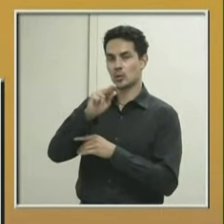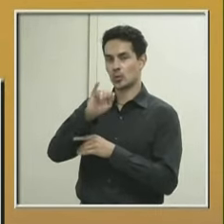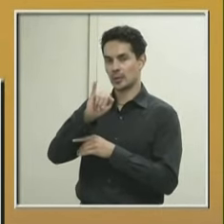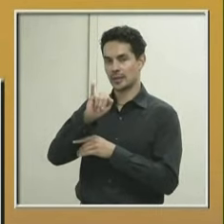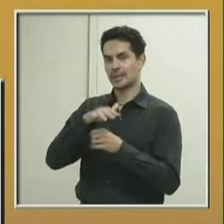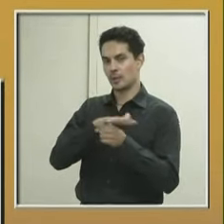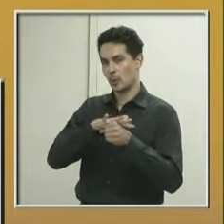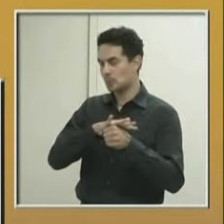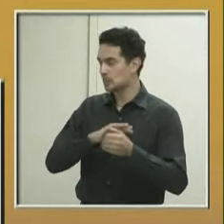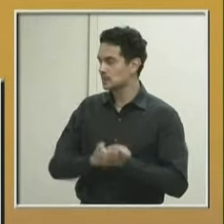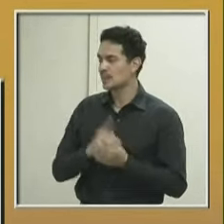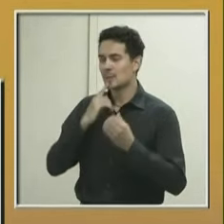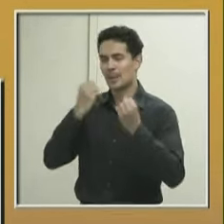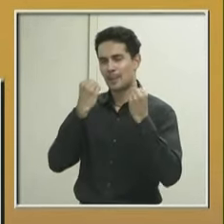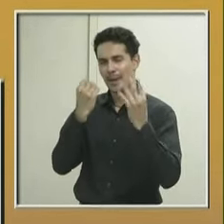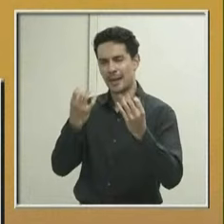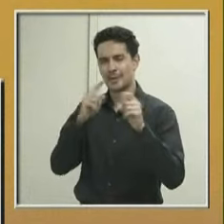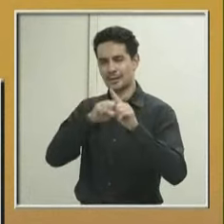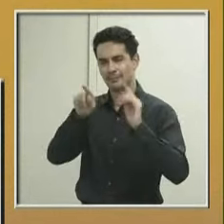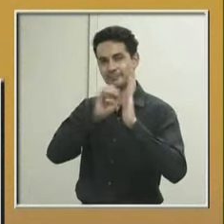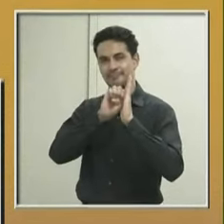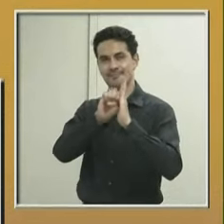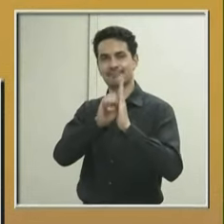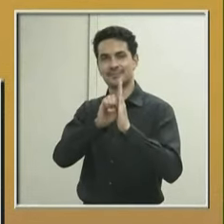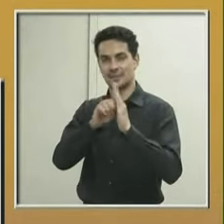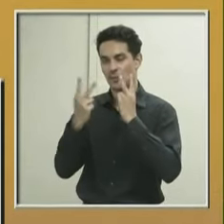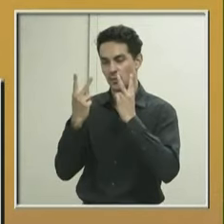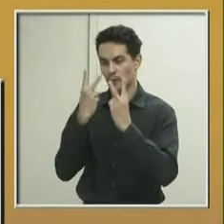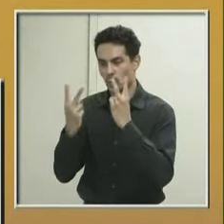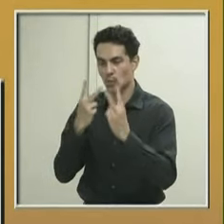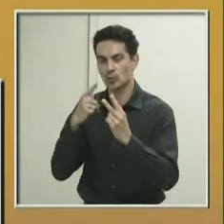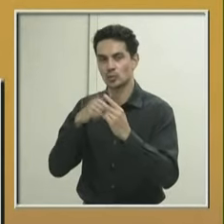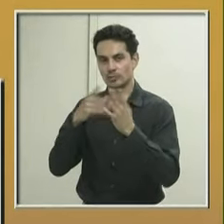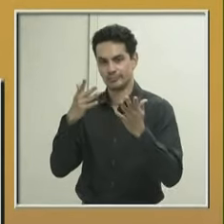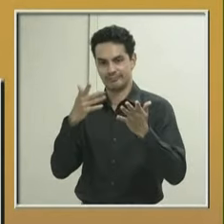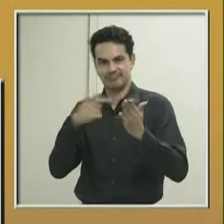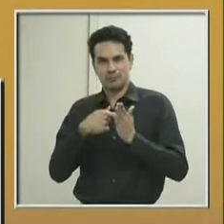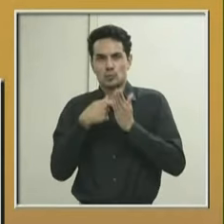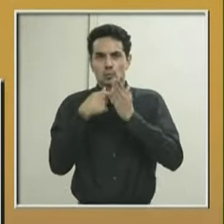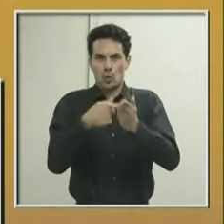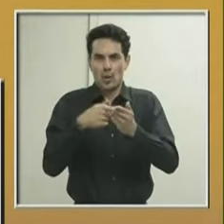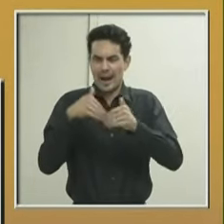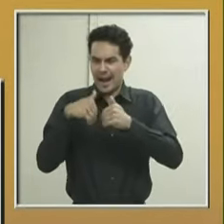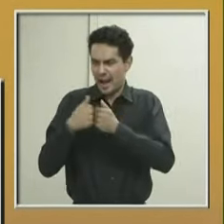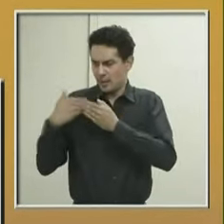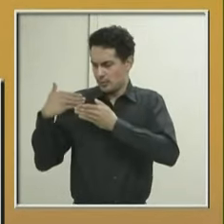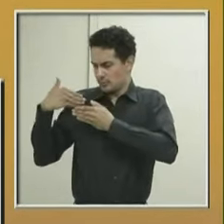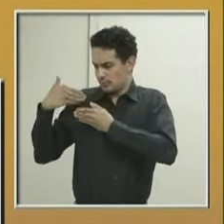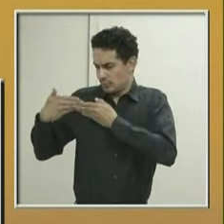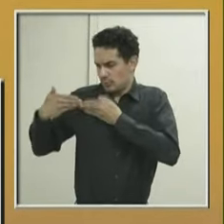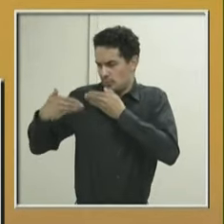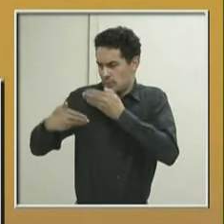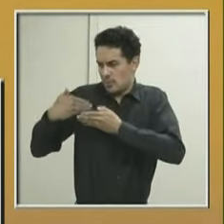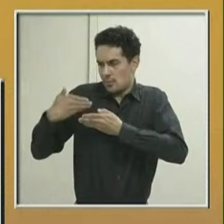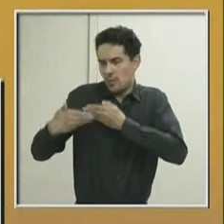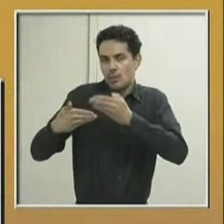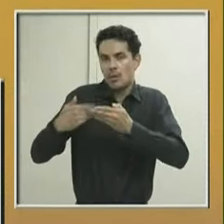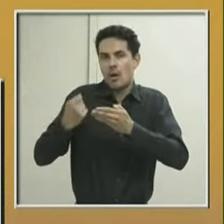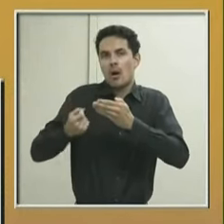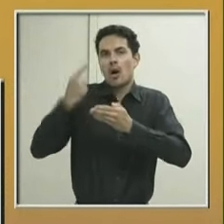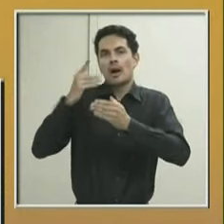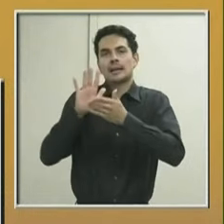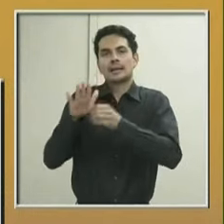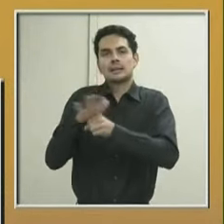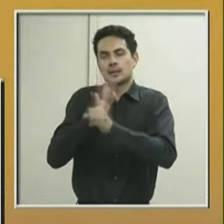This is one of many, many examples of visuals that are used to tell the progression story of the report, and each image is